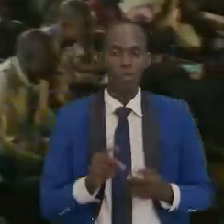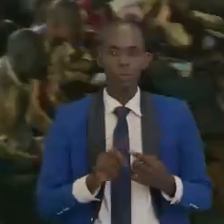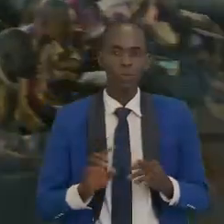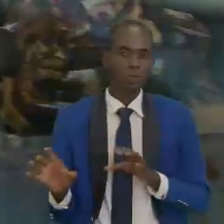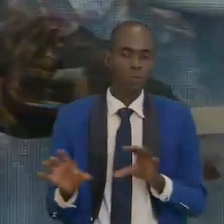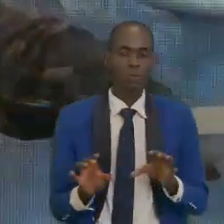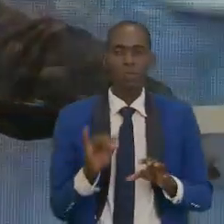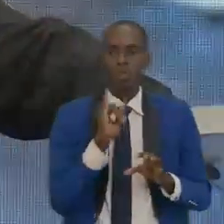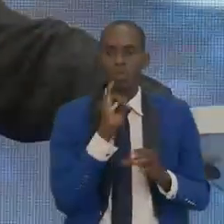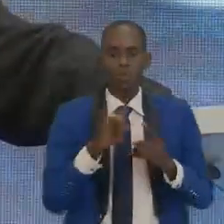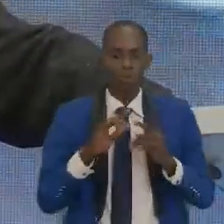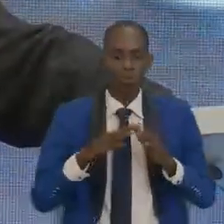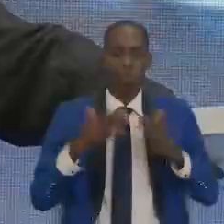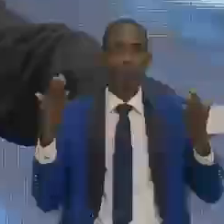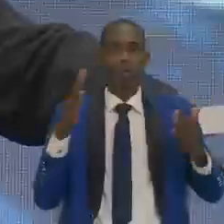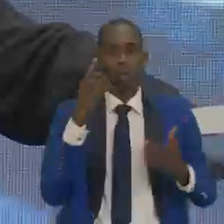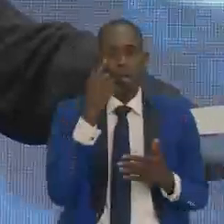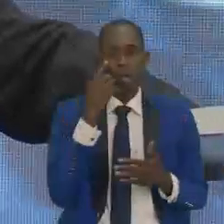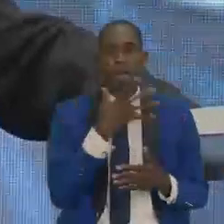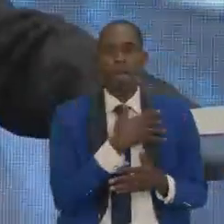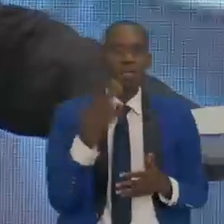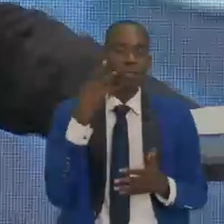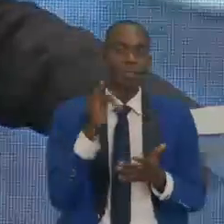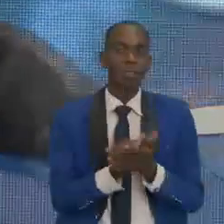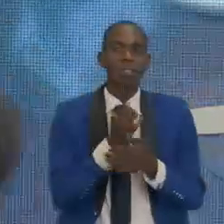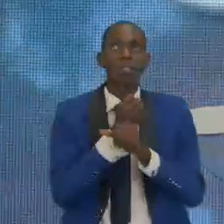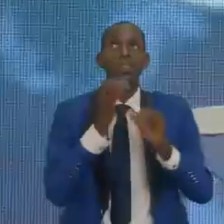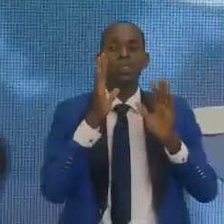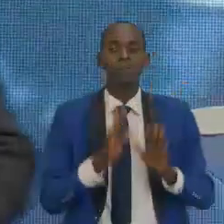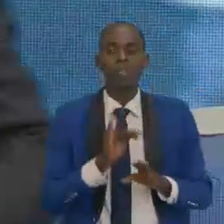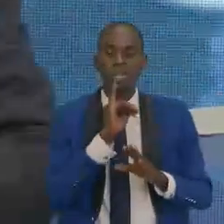your eyes and see that the Savior is here.